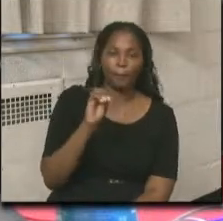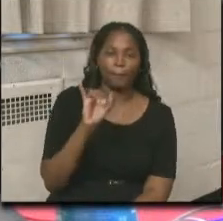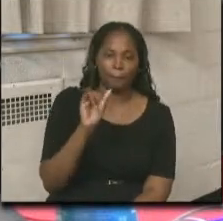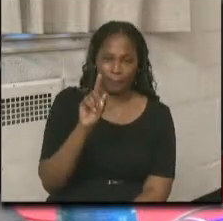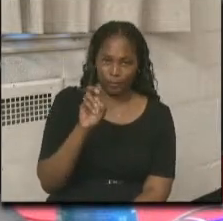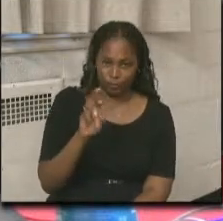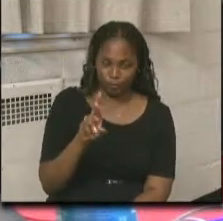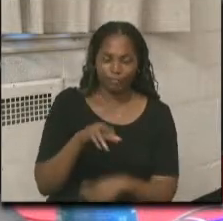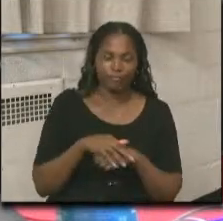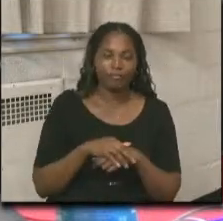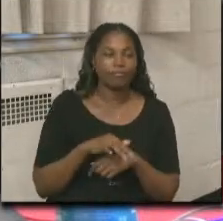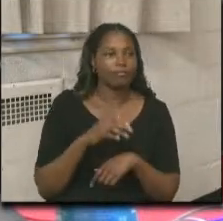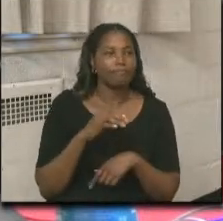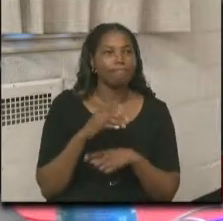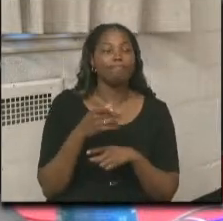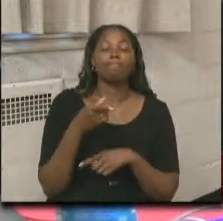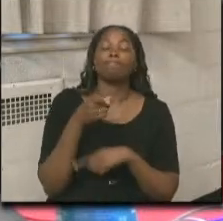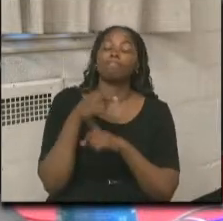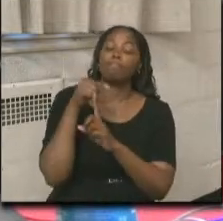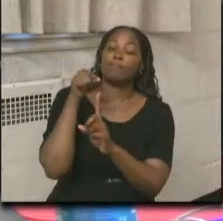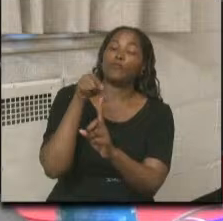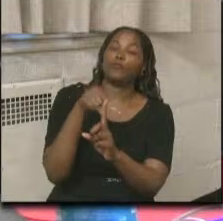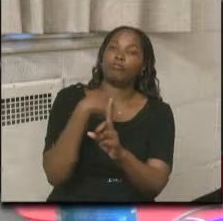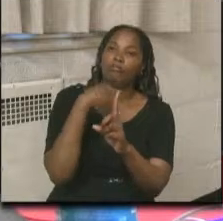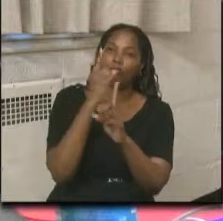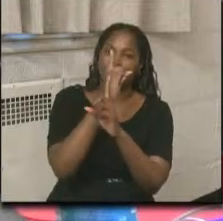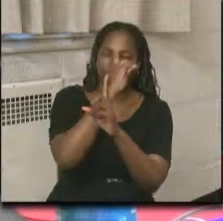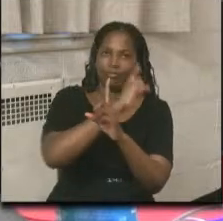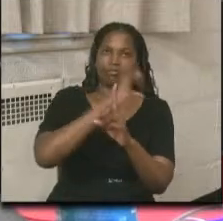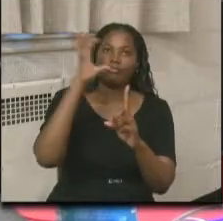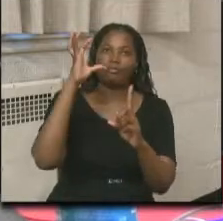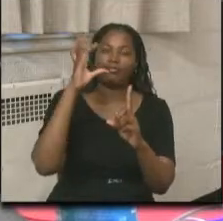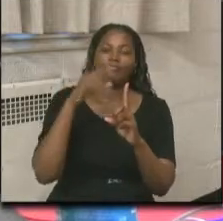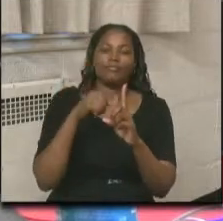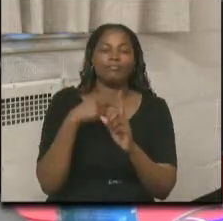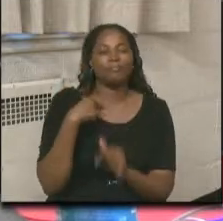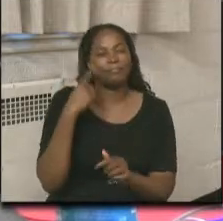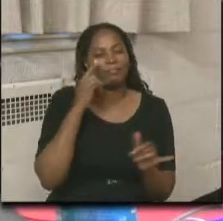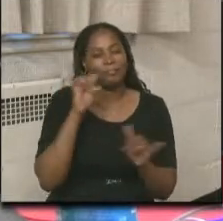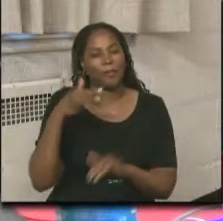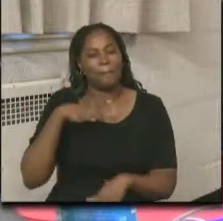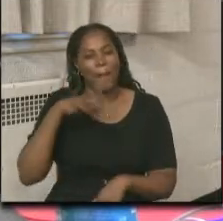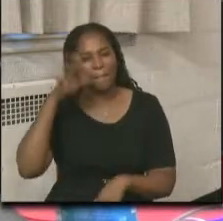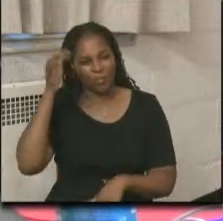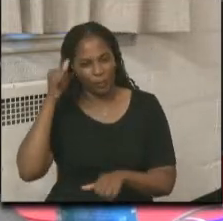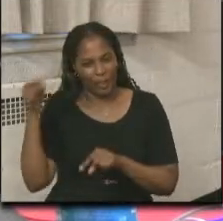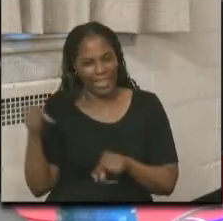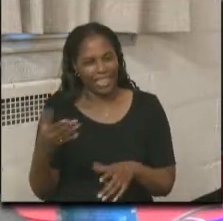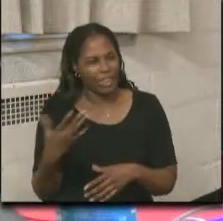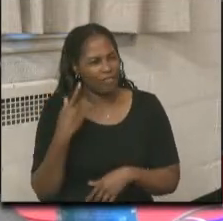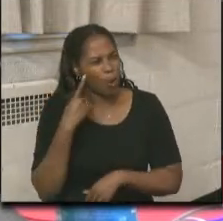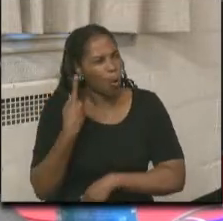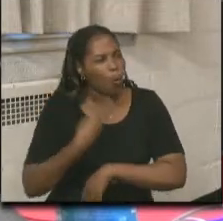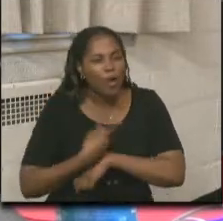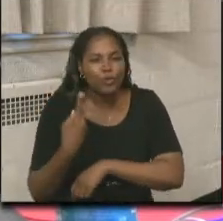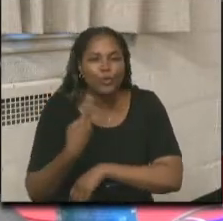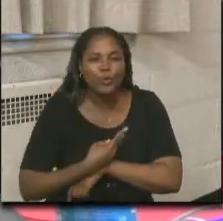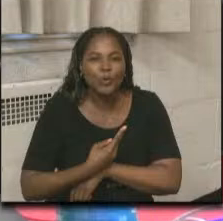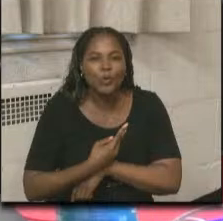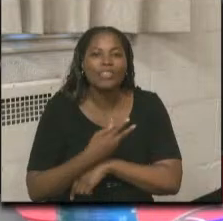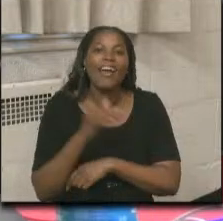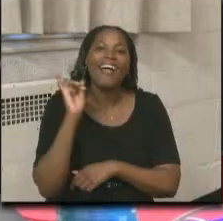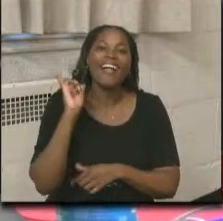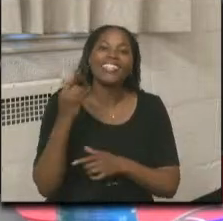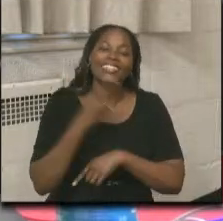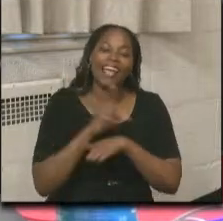who the first day I think of you kind of vibing with my parents when they were here for like that 1 or 2 days for our signing